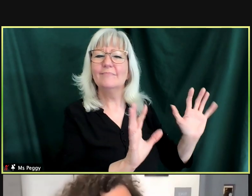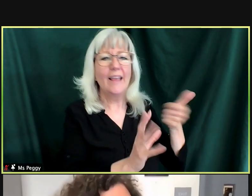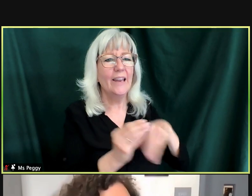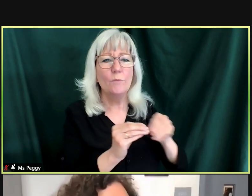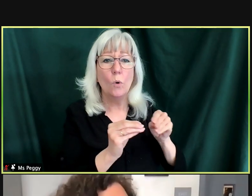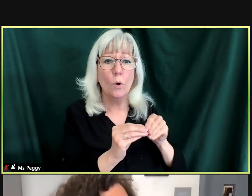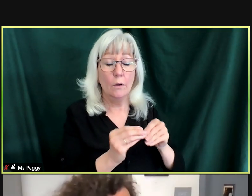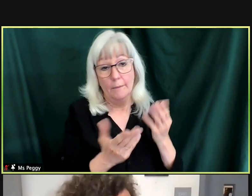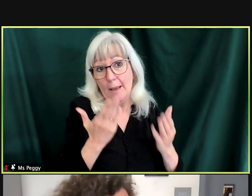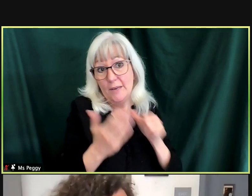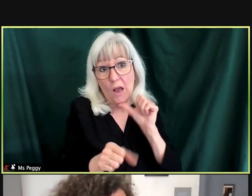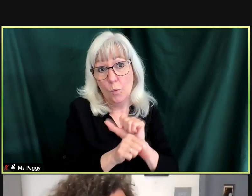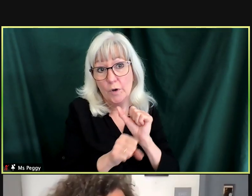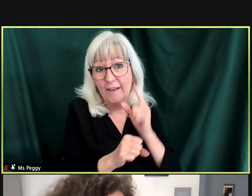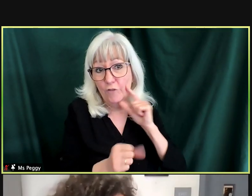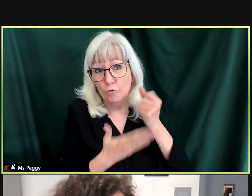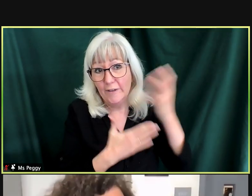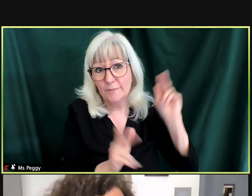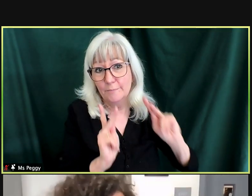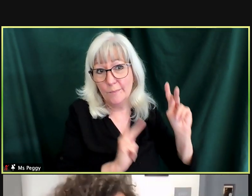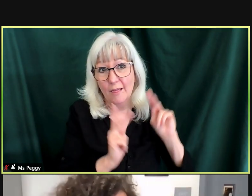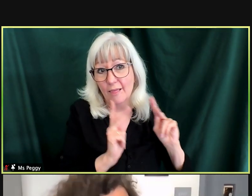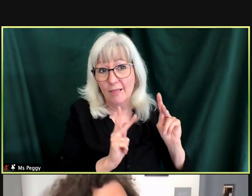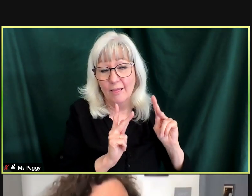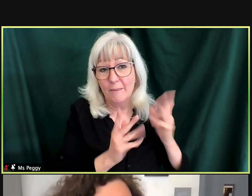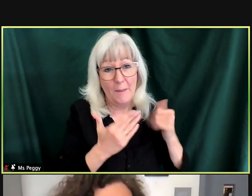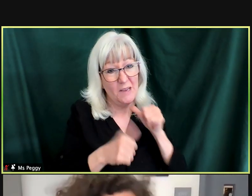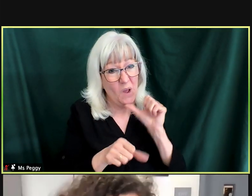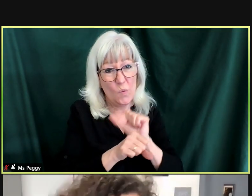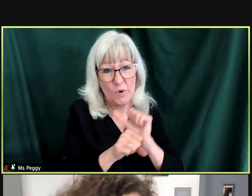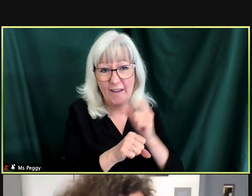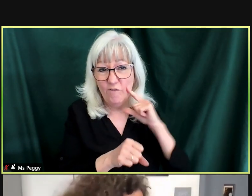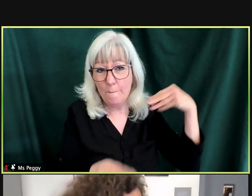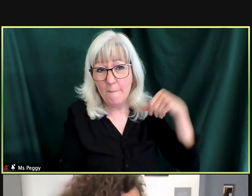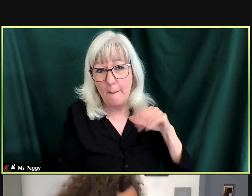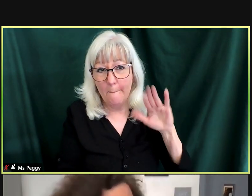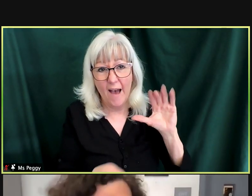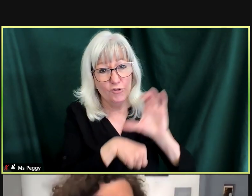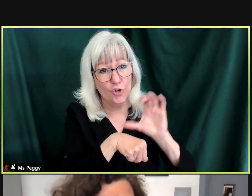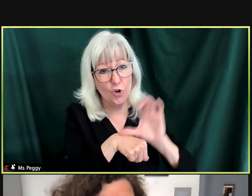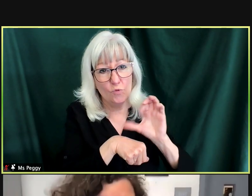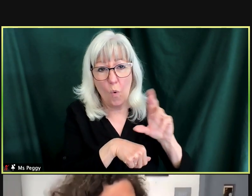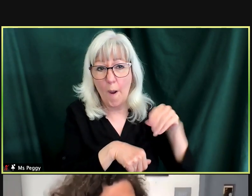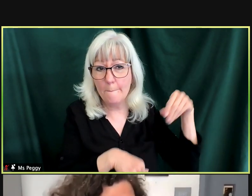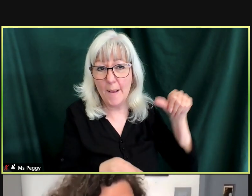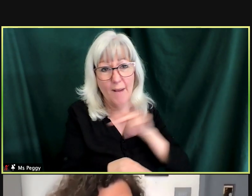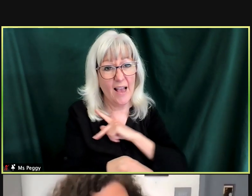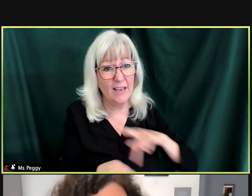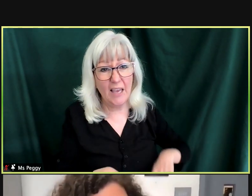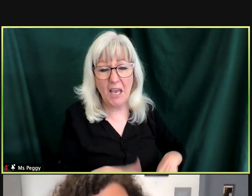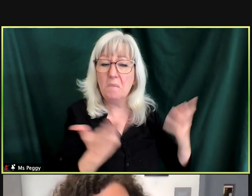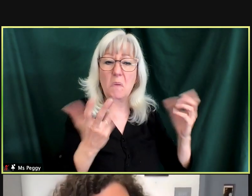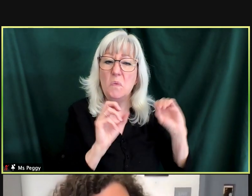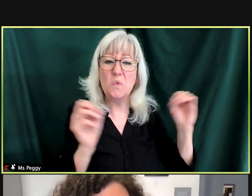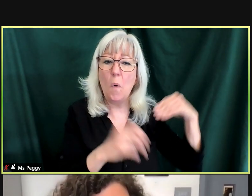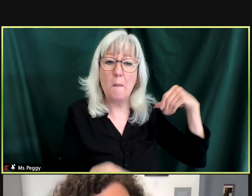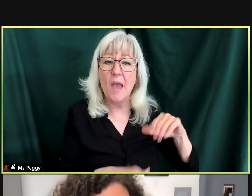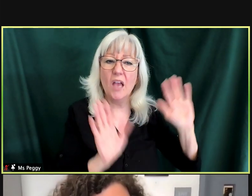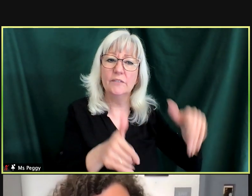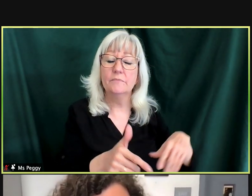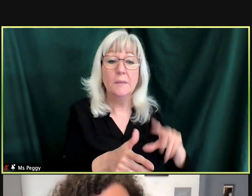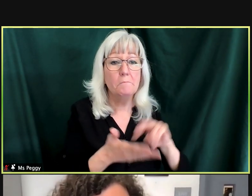be working for a rich person like a church or a king. They would just have their own art supplies and they got to pick what they wanted, and they wanted to